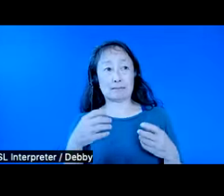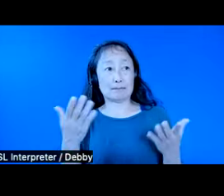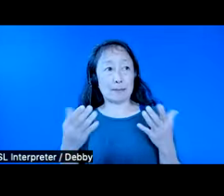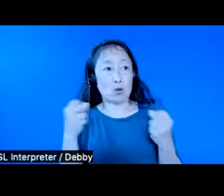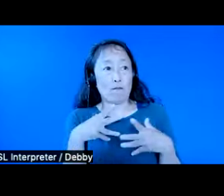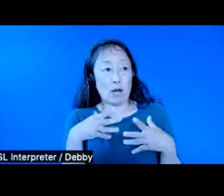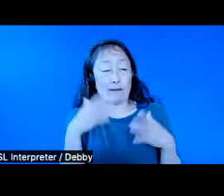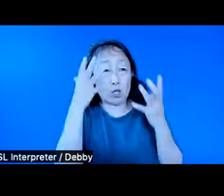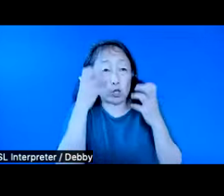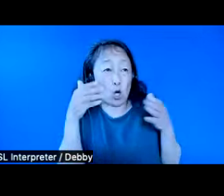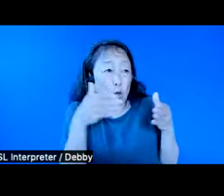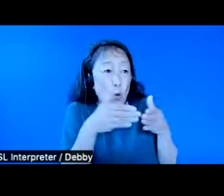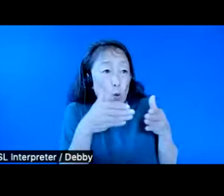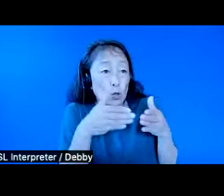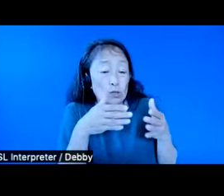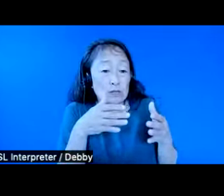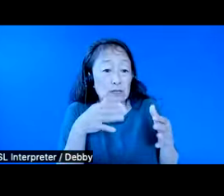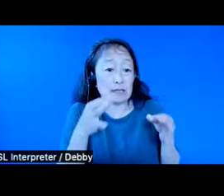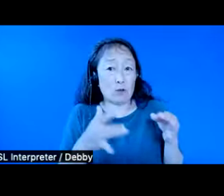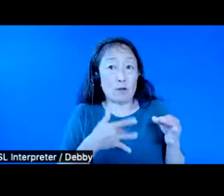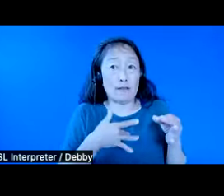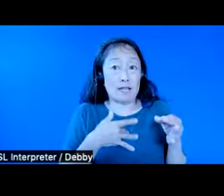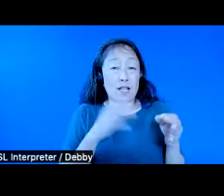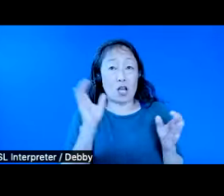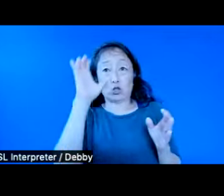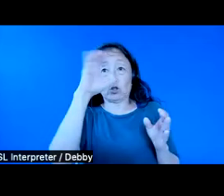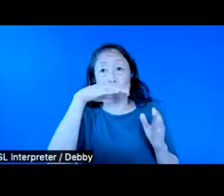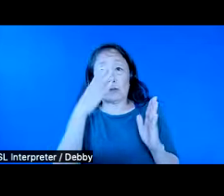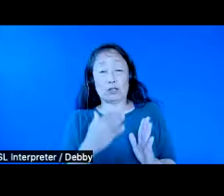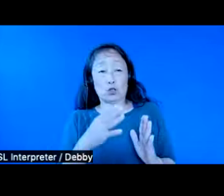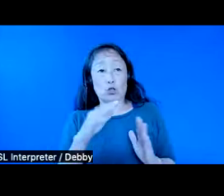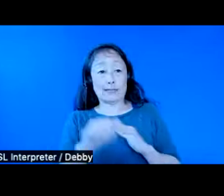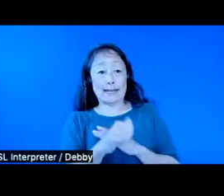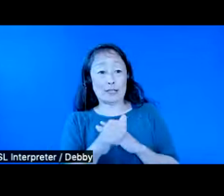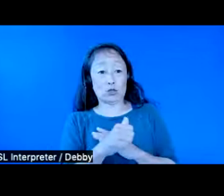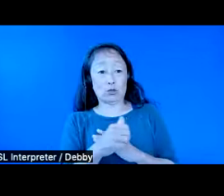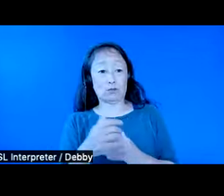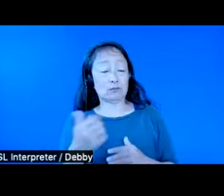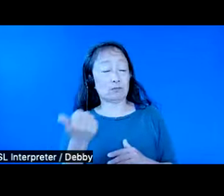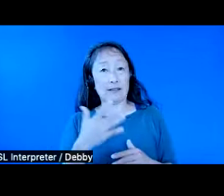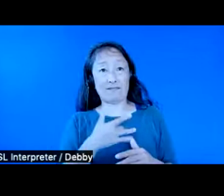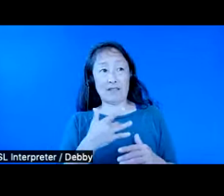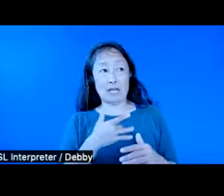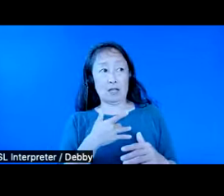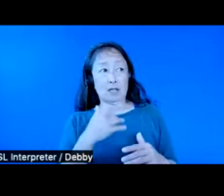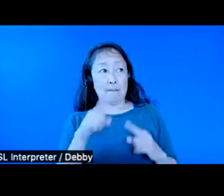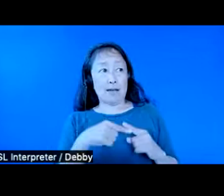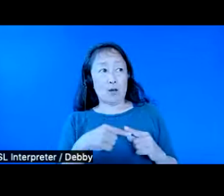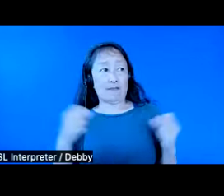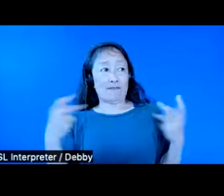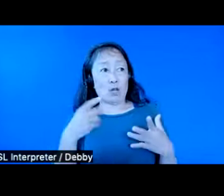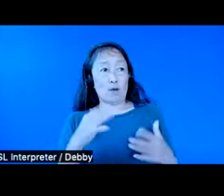atmosphere of surviving can stay with an individual. And then the feelings of